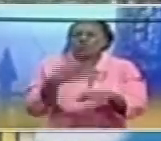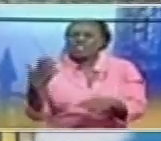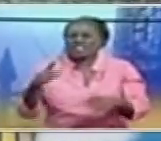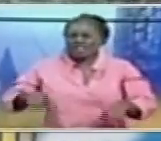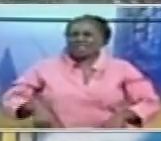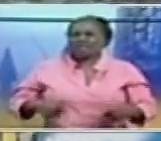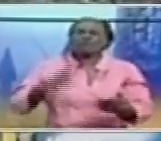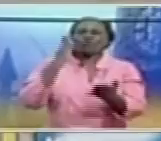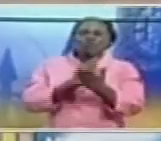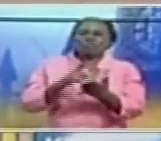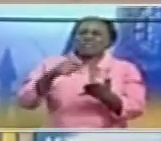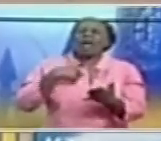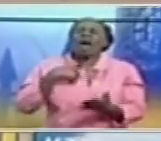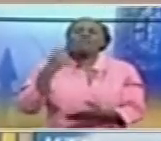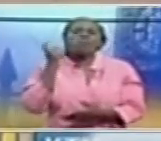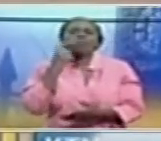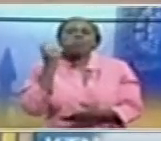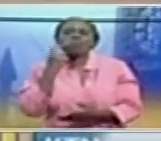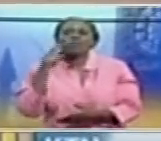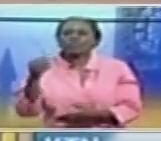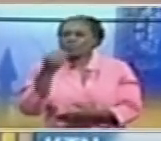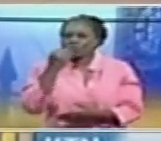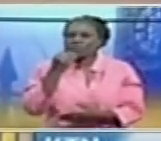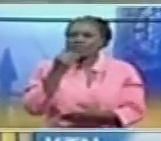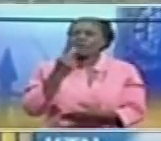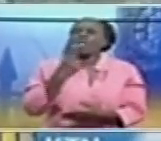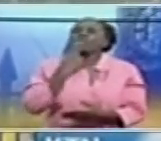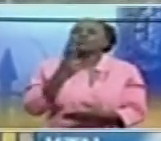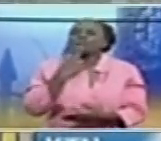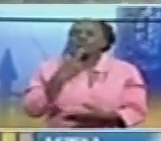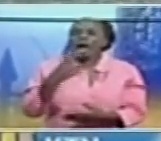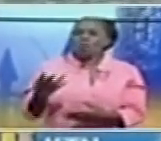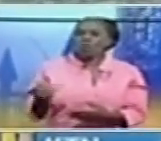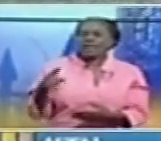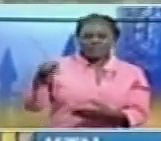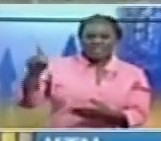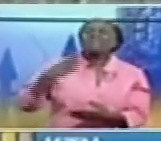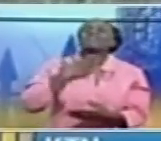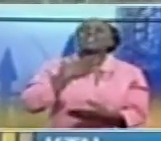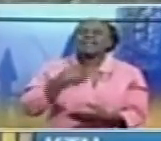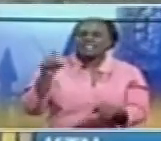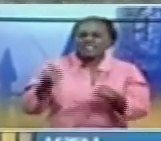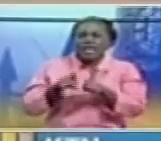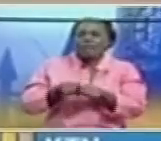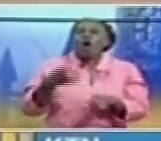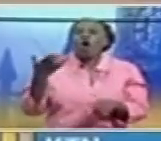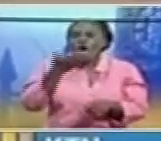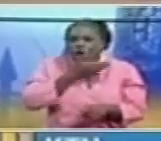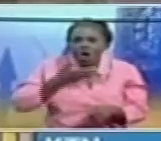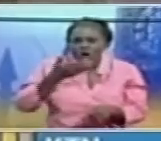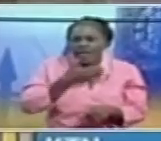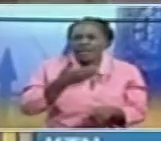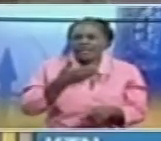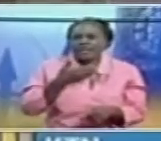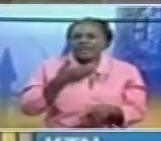fact, he has a sweet tooth. He likes things like sugar, ugali, milk, and cooking fat a lot. He likes the smell of